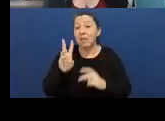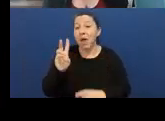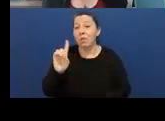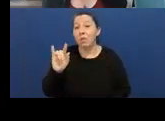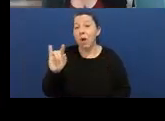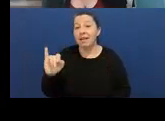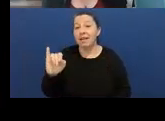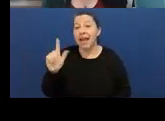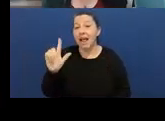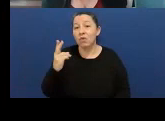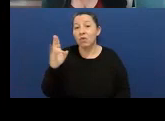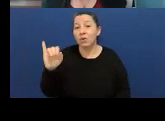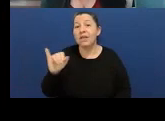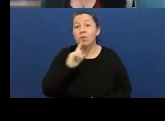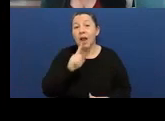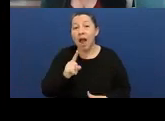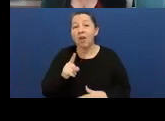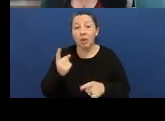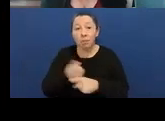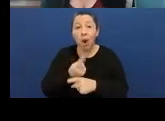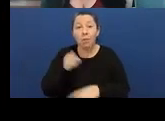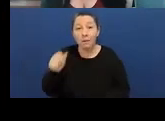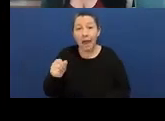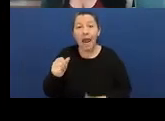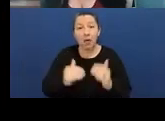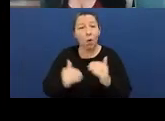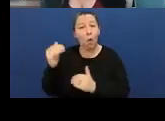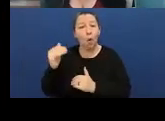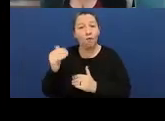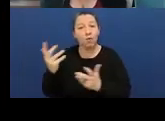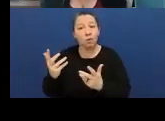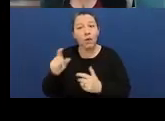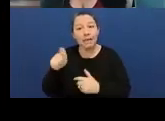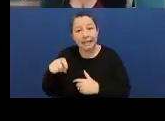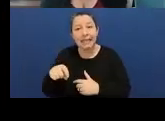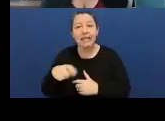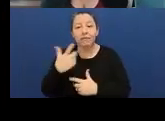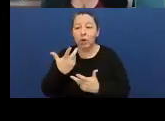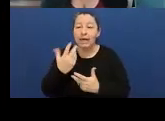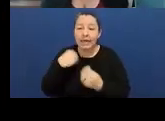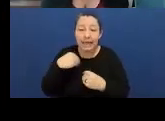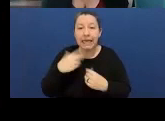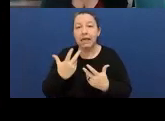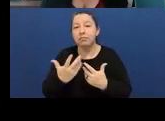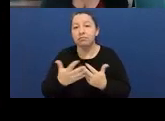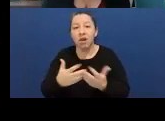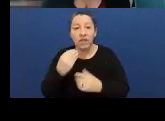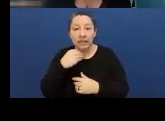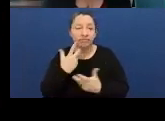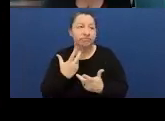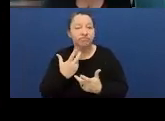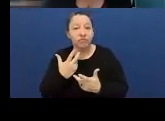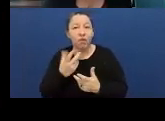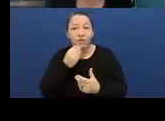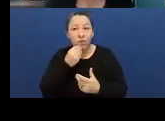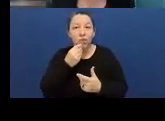in excess to what they needed to actually survive and eat. They were relatively well-treated and they were there voluntarily. So they could quit